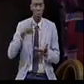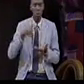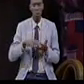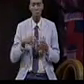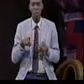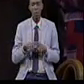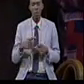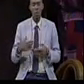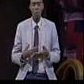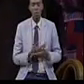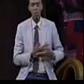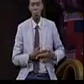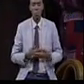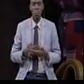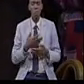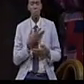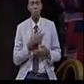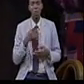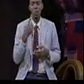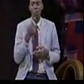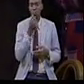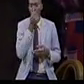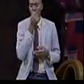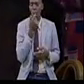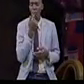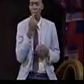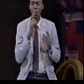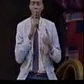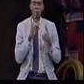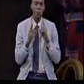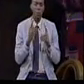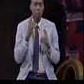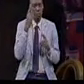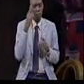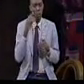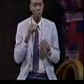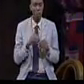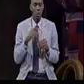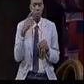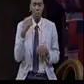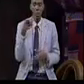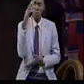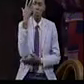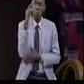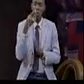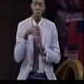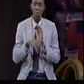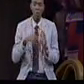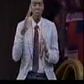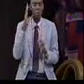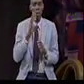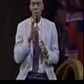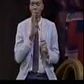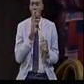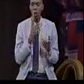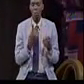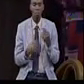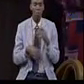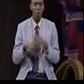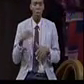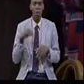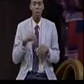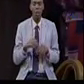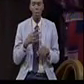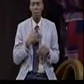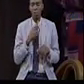the tongue of the dumb speak, sing. For in the wilderness shall waters break out, and streams in the desert. I